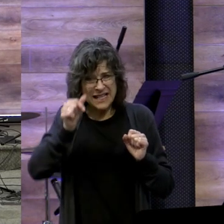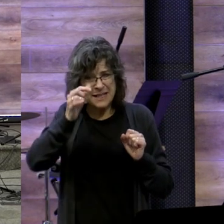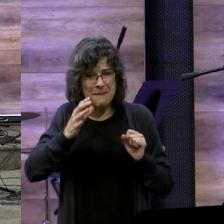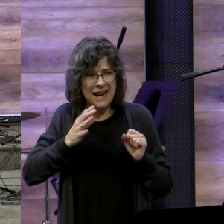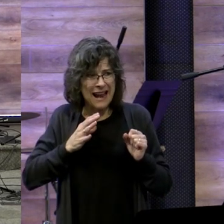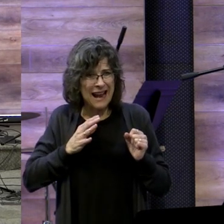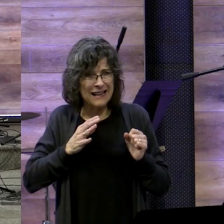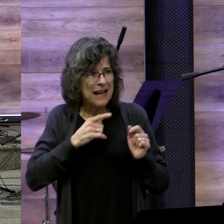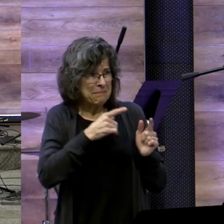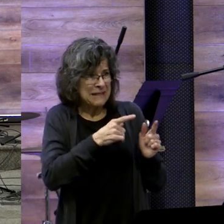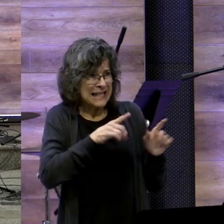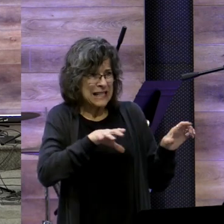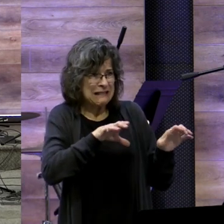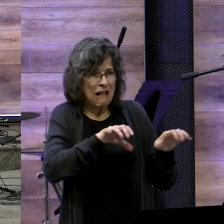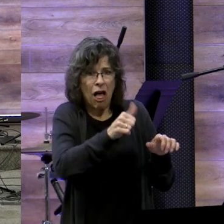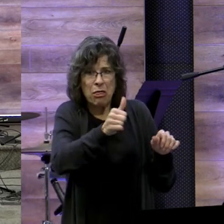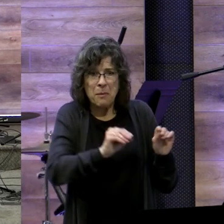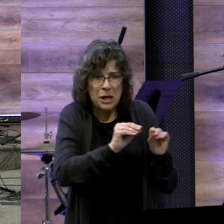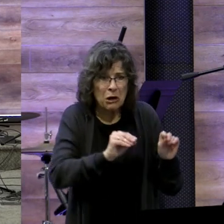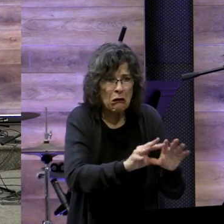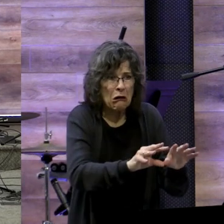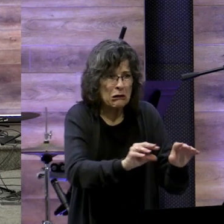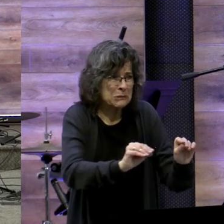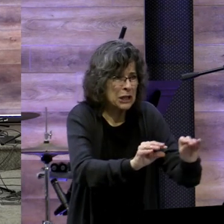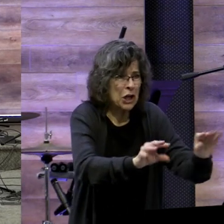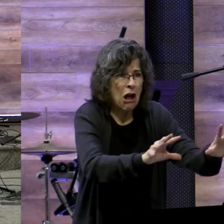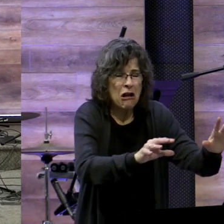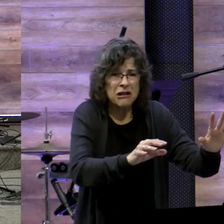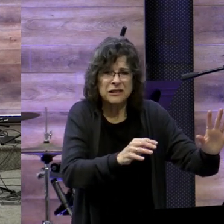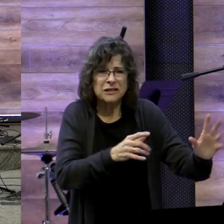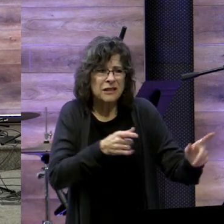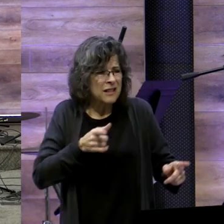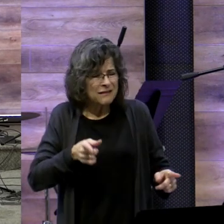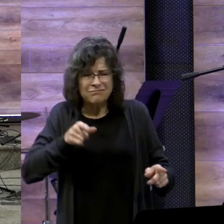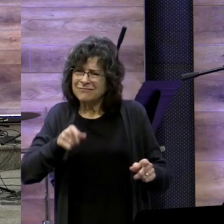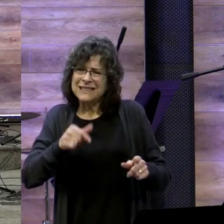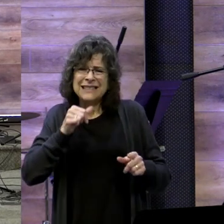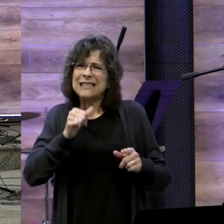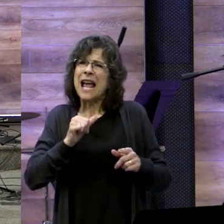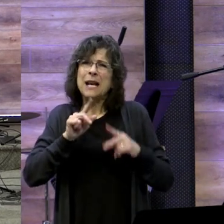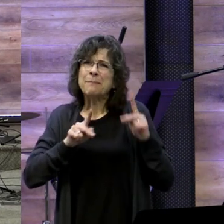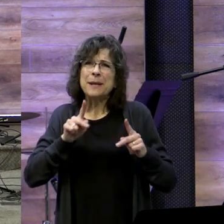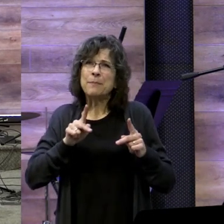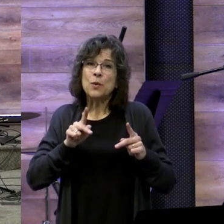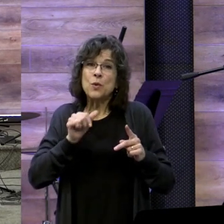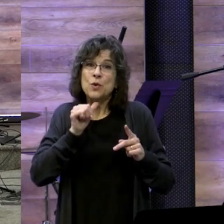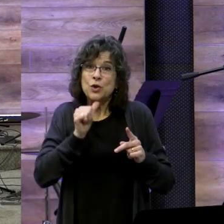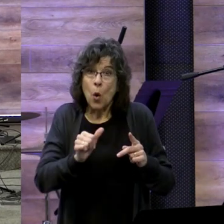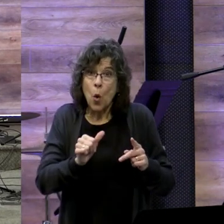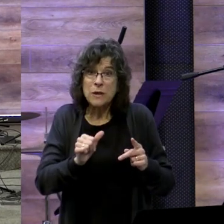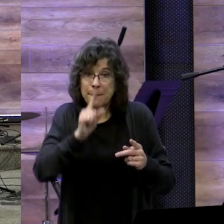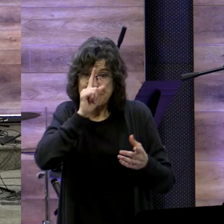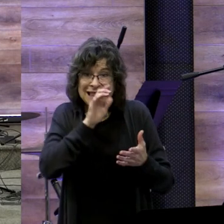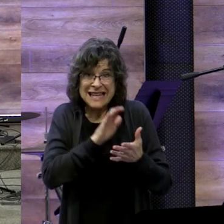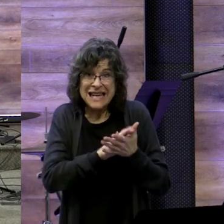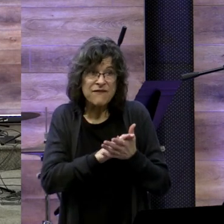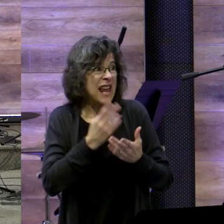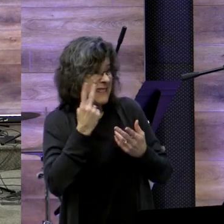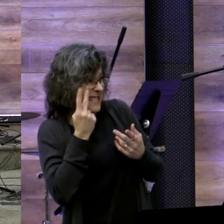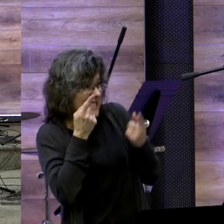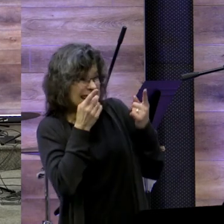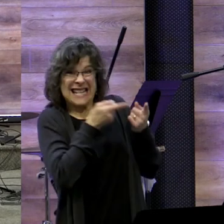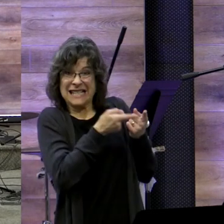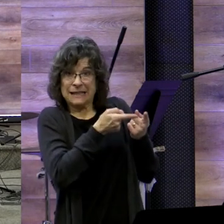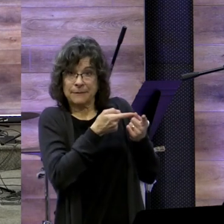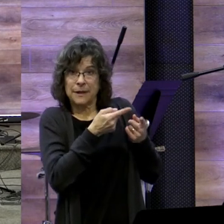born blind kept this man from dying? This is not a group of people devoid of faith. They had seen what Jesus could do, and at